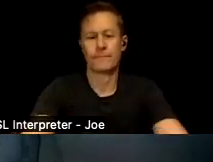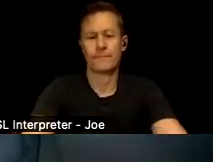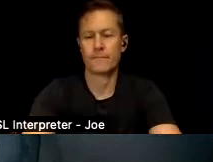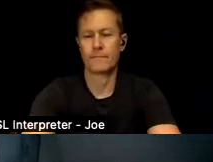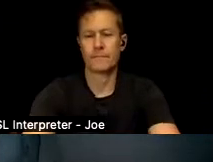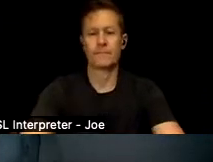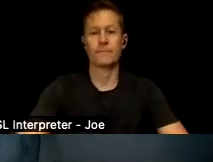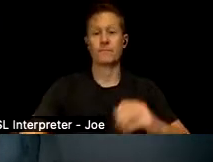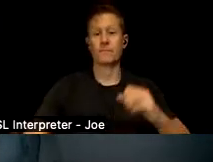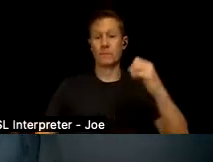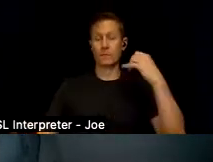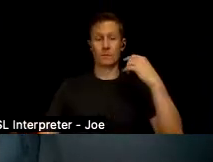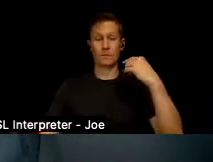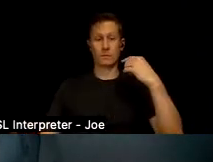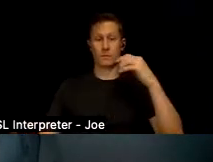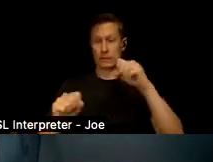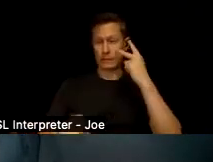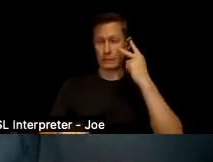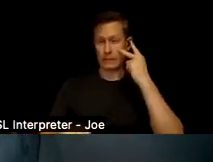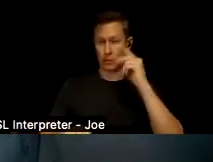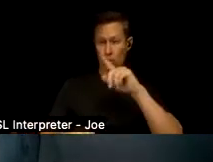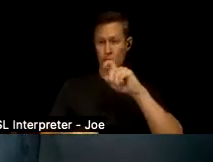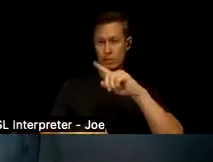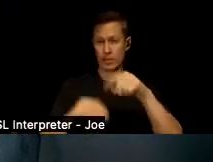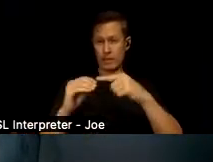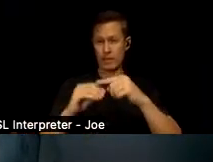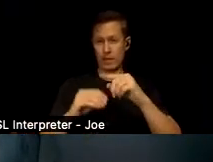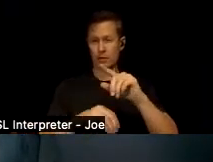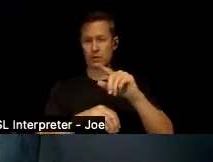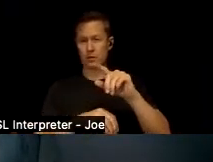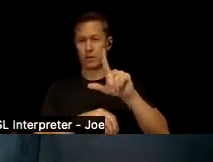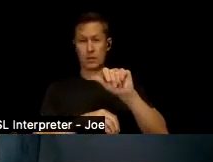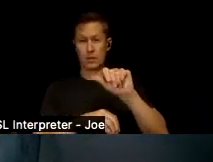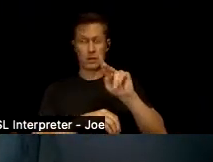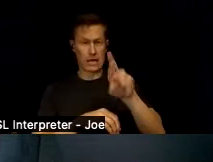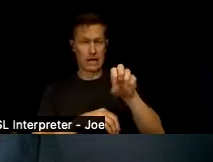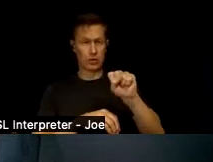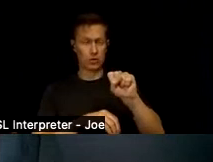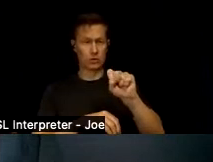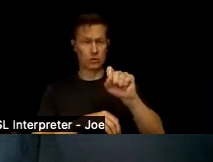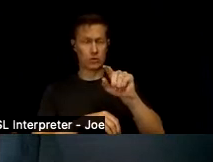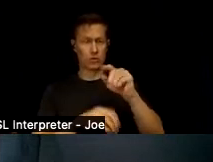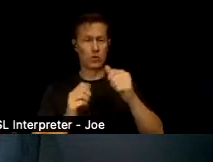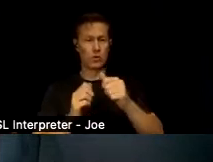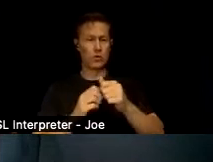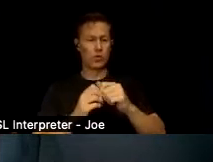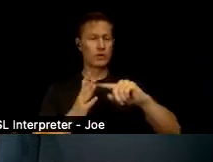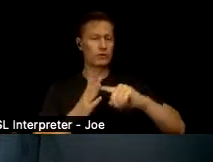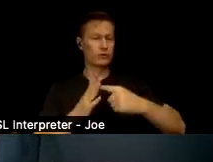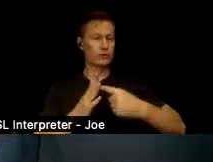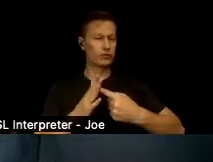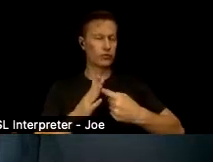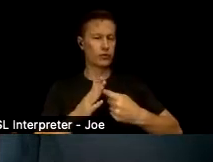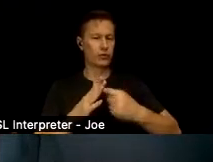So I see a question about INSAR. Landers, I didn't talk about it, but Landers was the advent of what you could call geology